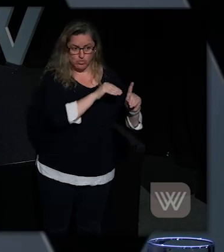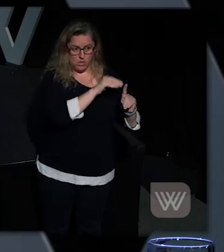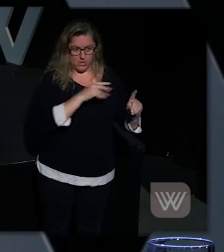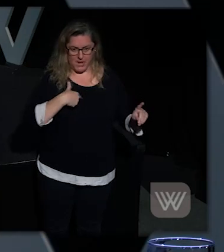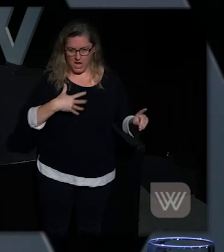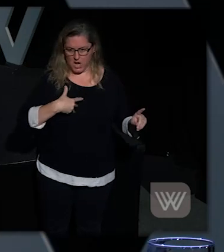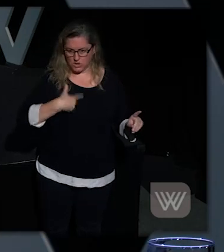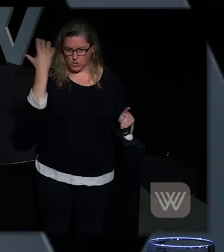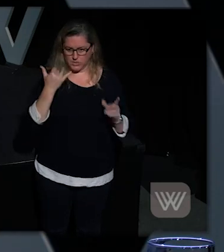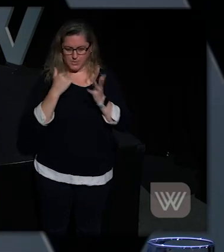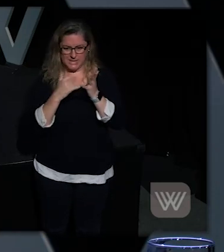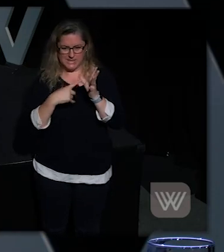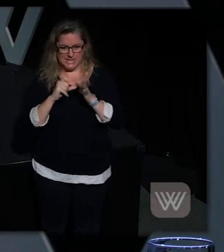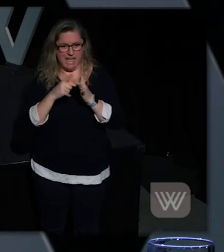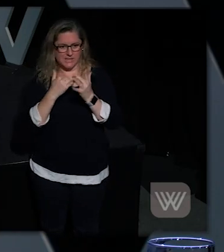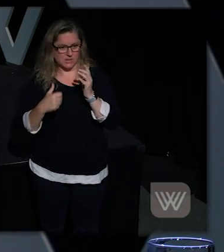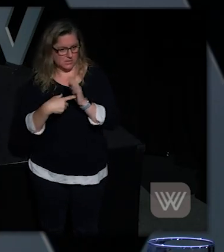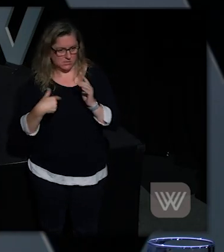I don't want to be a sadist anymore.